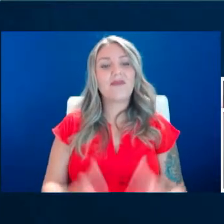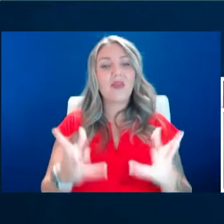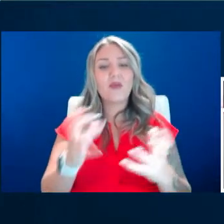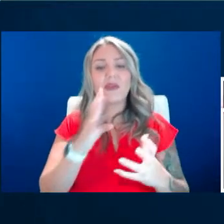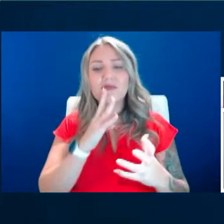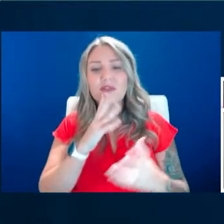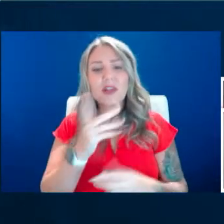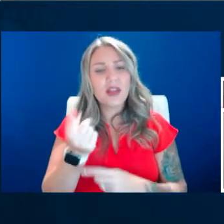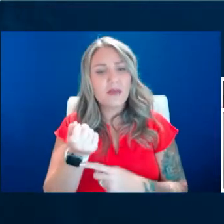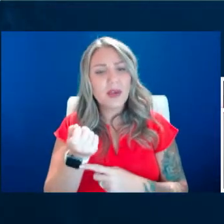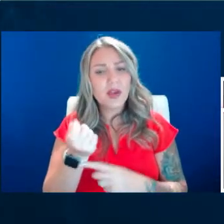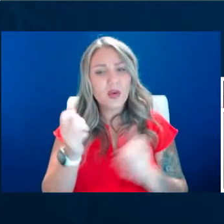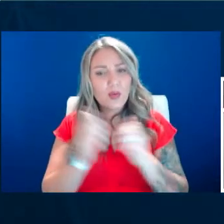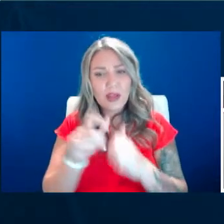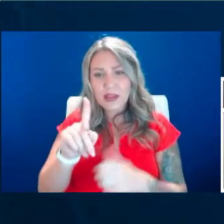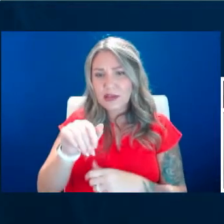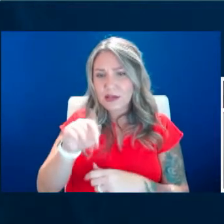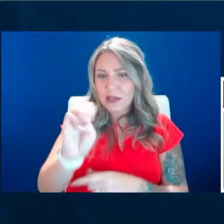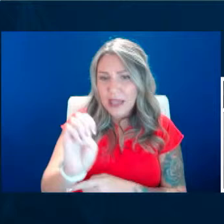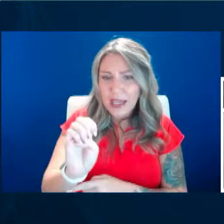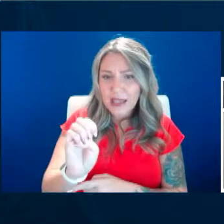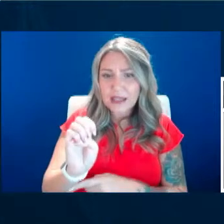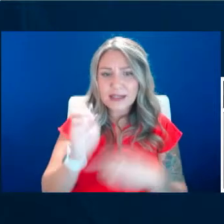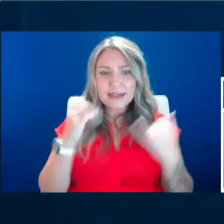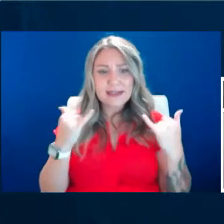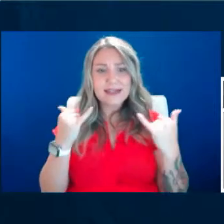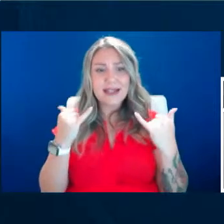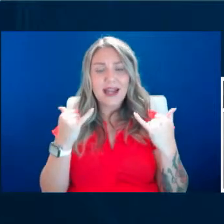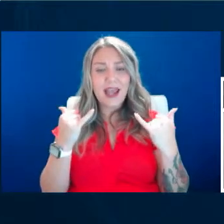we talking with Katie? Is this Katie with us today?